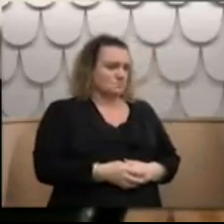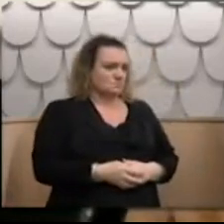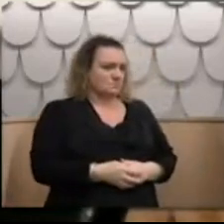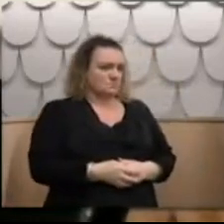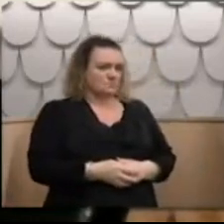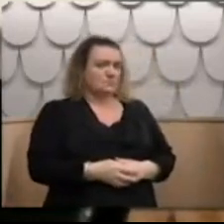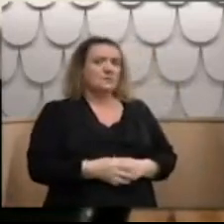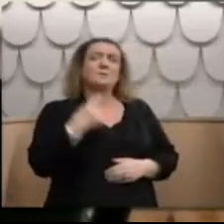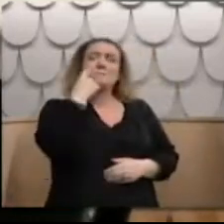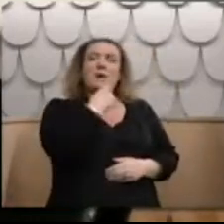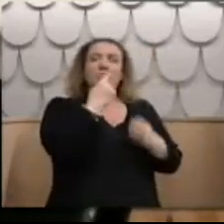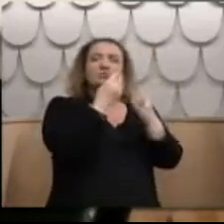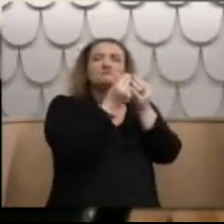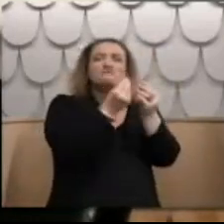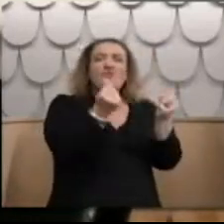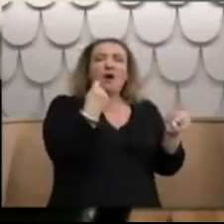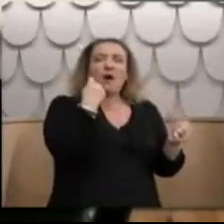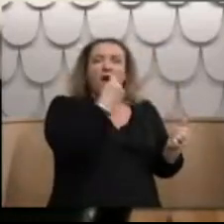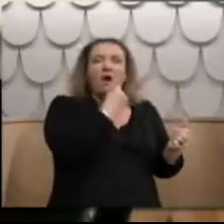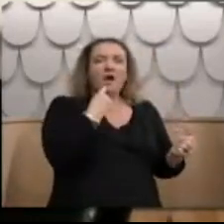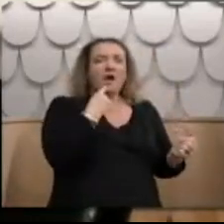My mouth going dry and